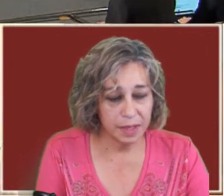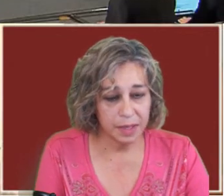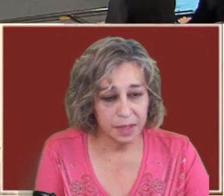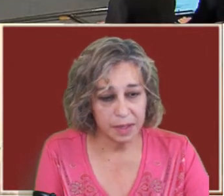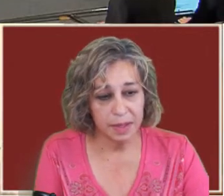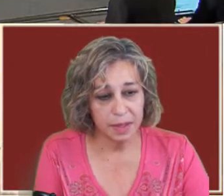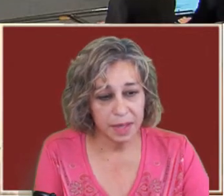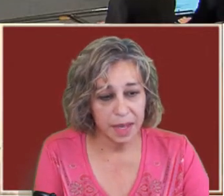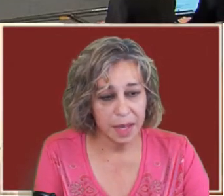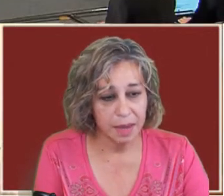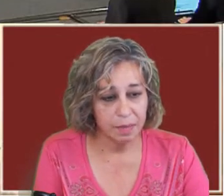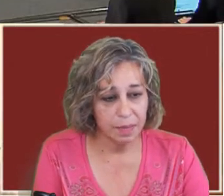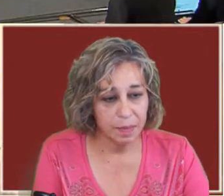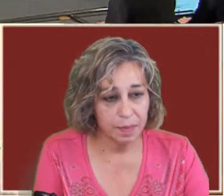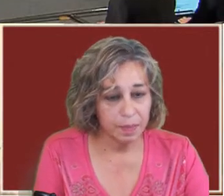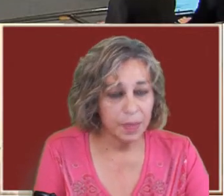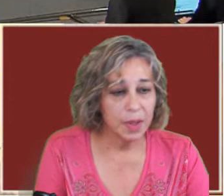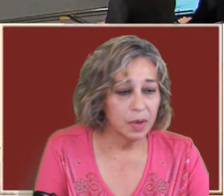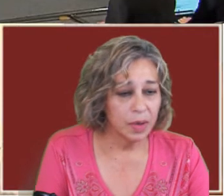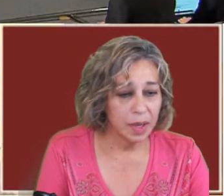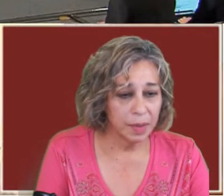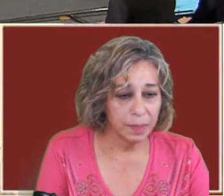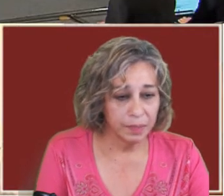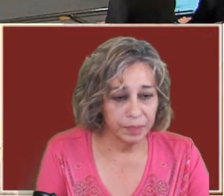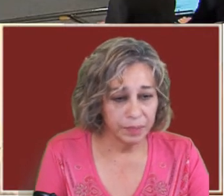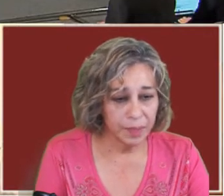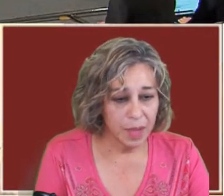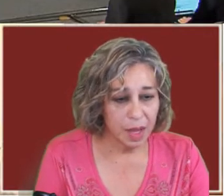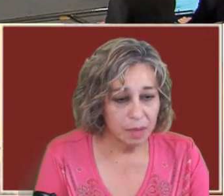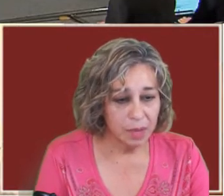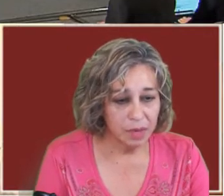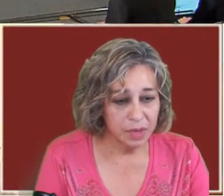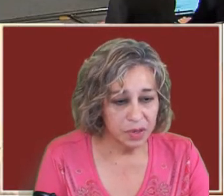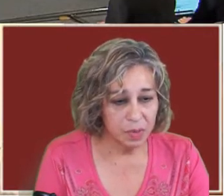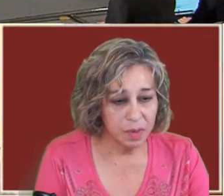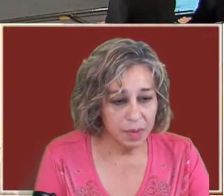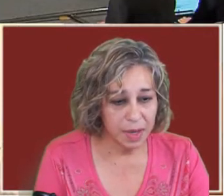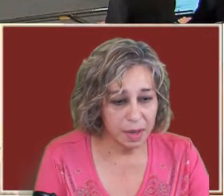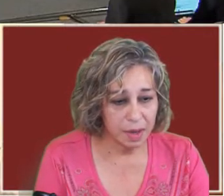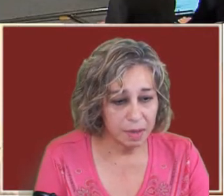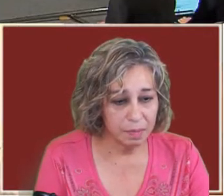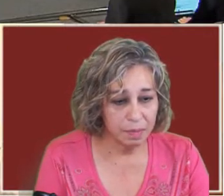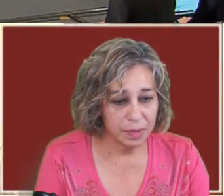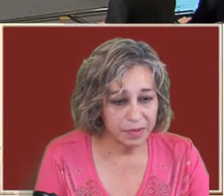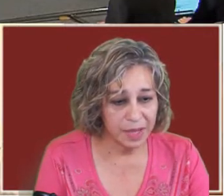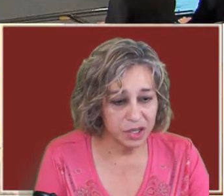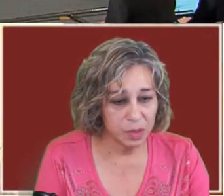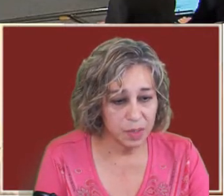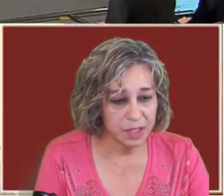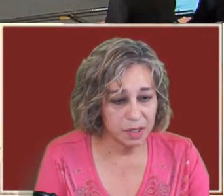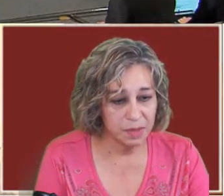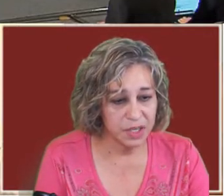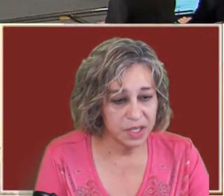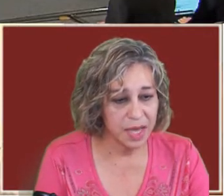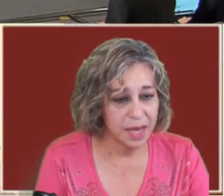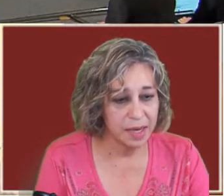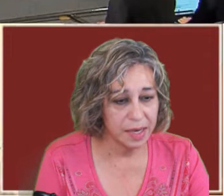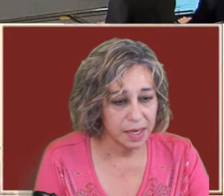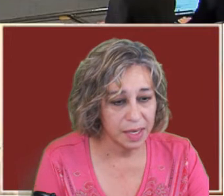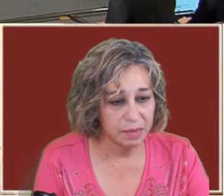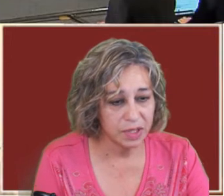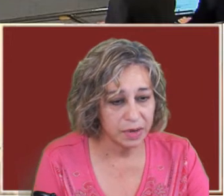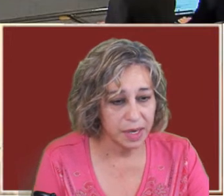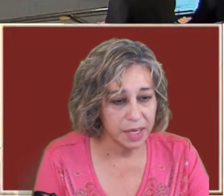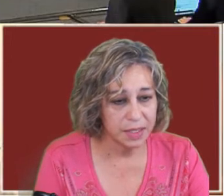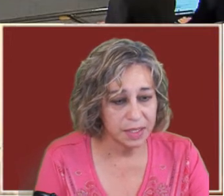keep that, and the cam. Okay. I'm not really sure where my slideshow went, so let me just add it in